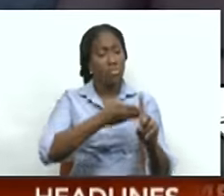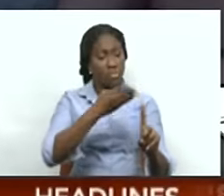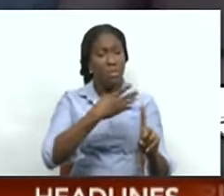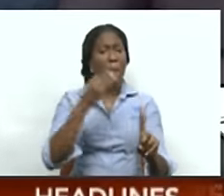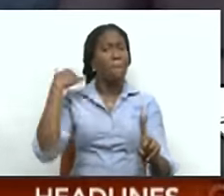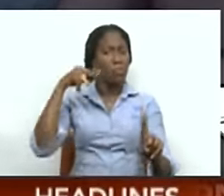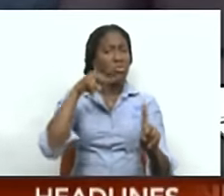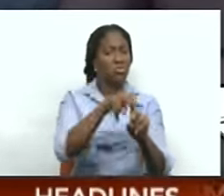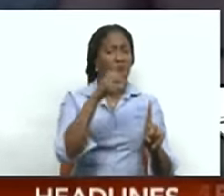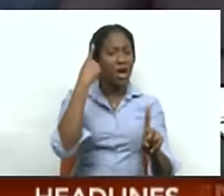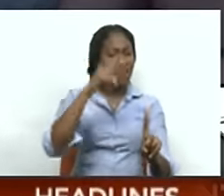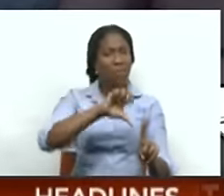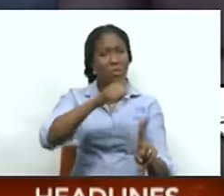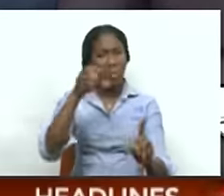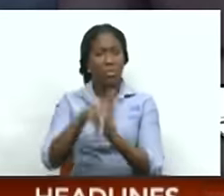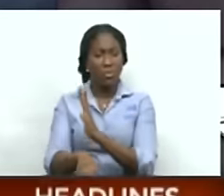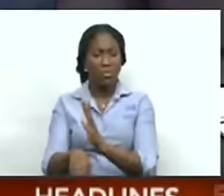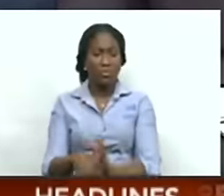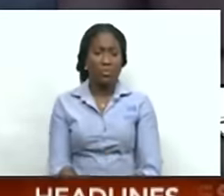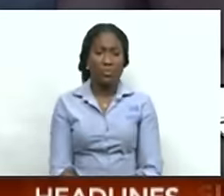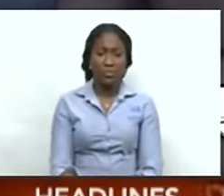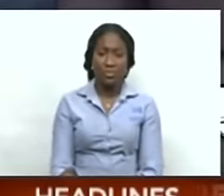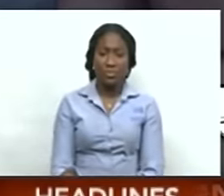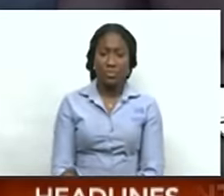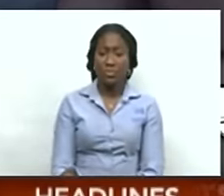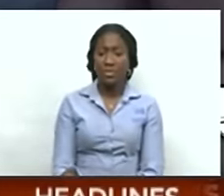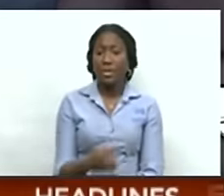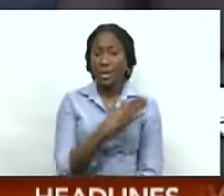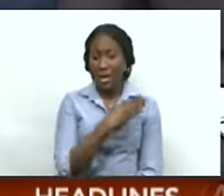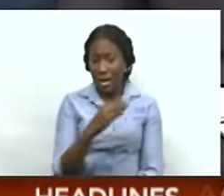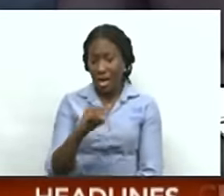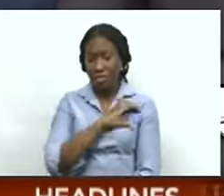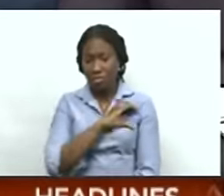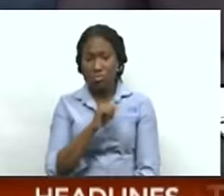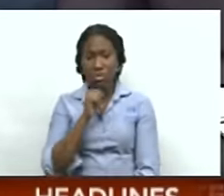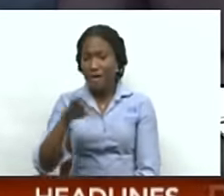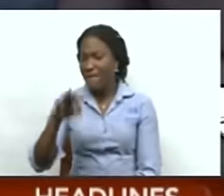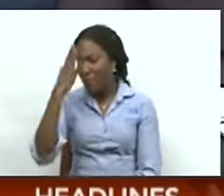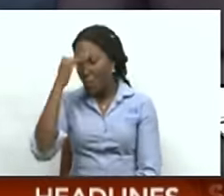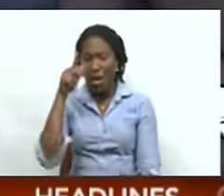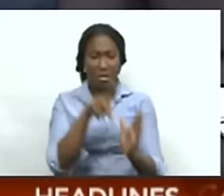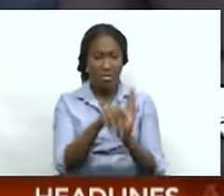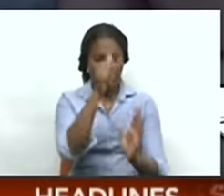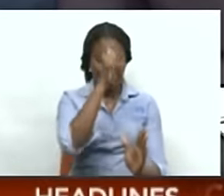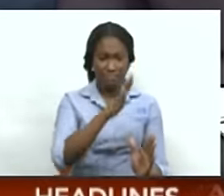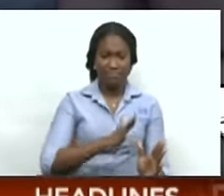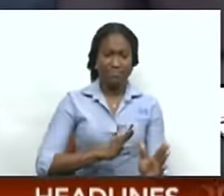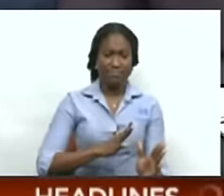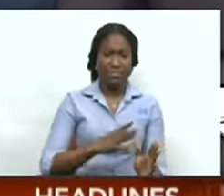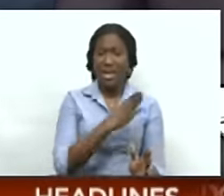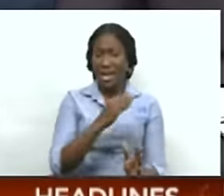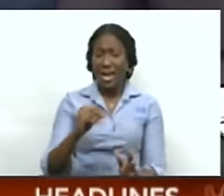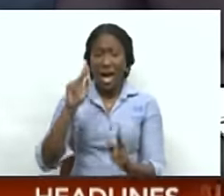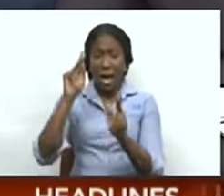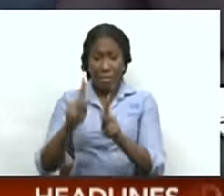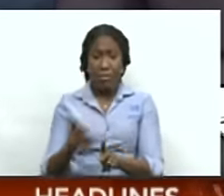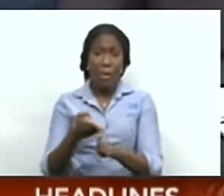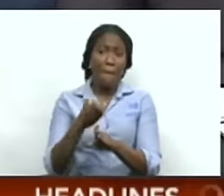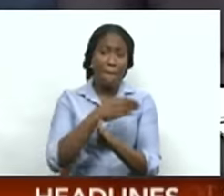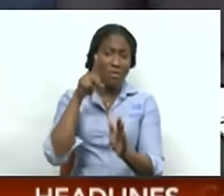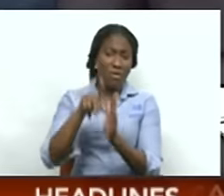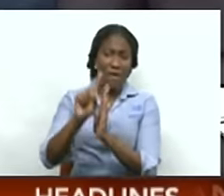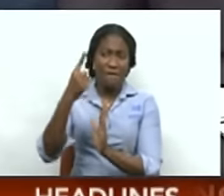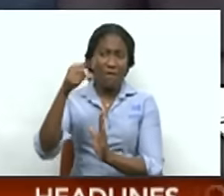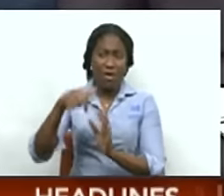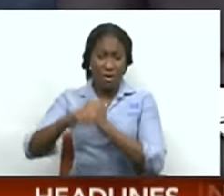drug possession. Meanwhile, investigators are yet to find a motive for the island's first murder victim, Kareem Small of Patience Hill, who was shot